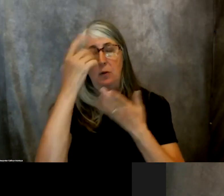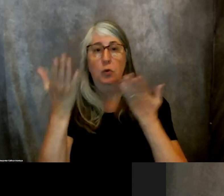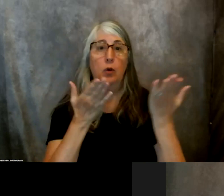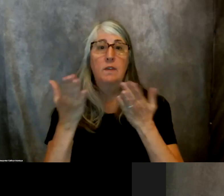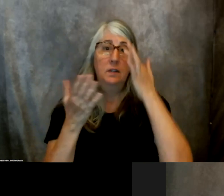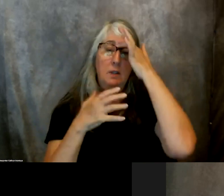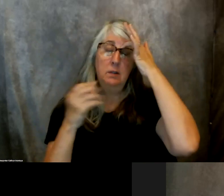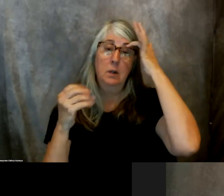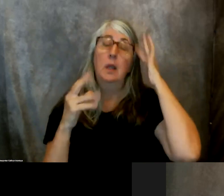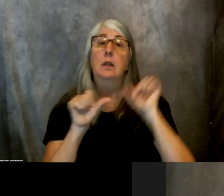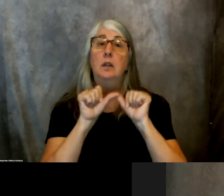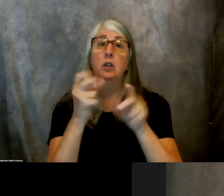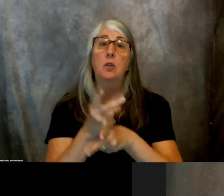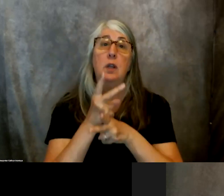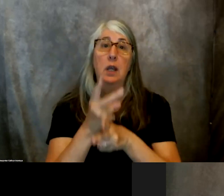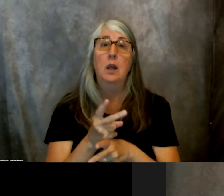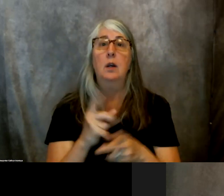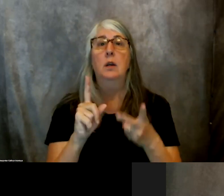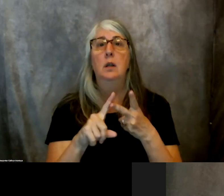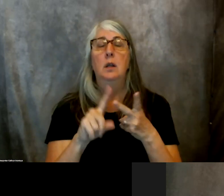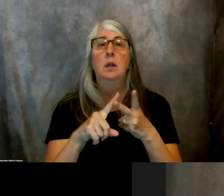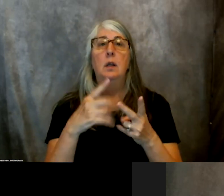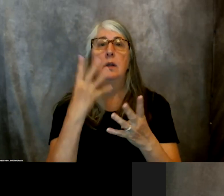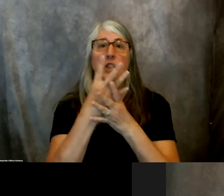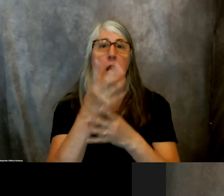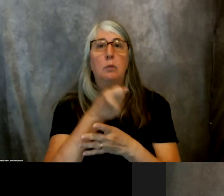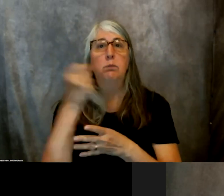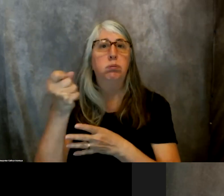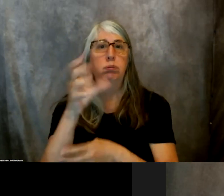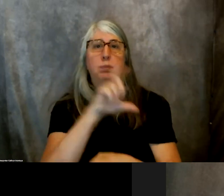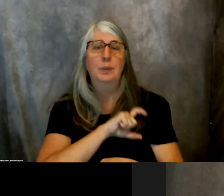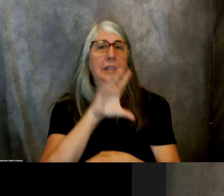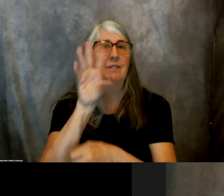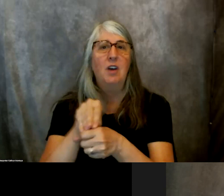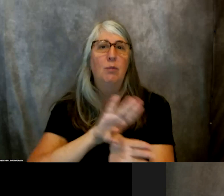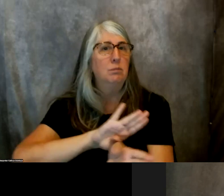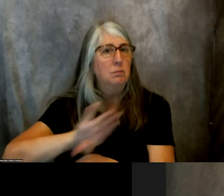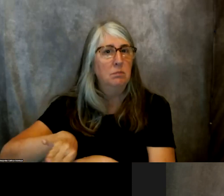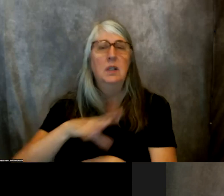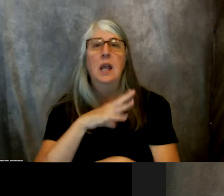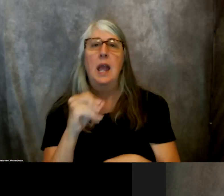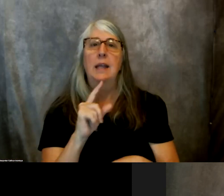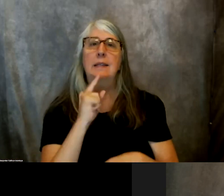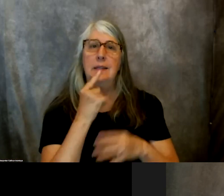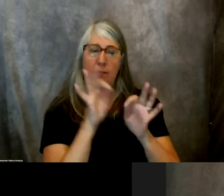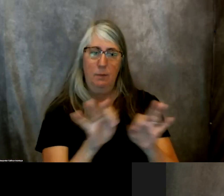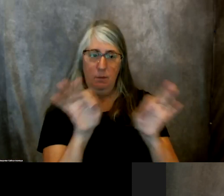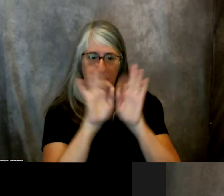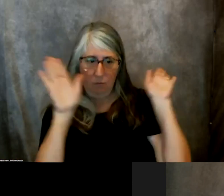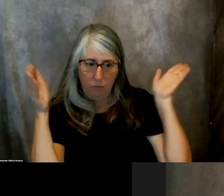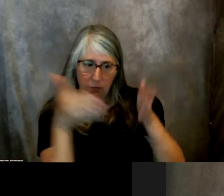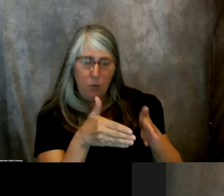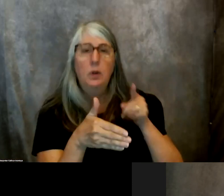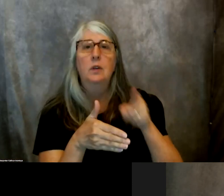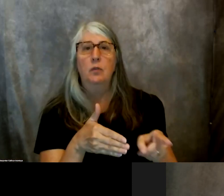mainstream health care, reduces criminal justice system involvement, and represents a significant move toward parity and access to needed